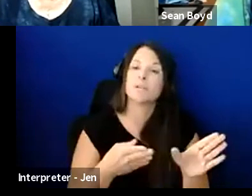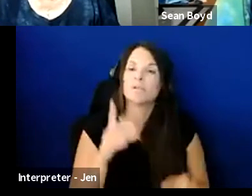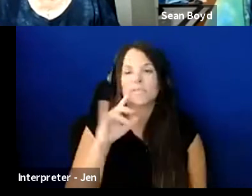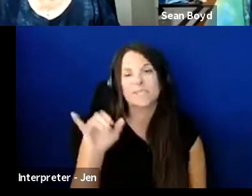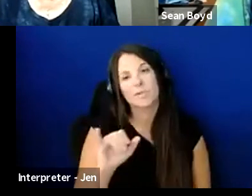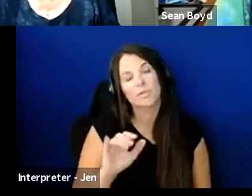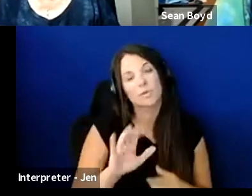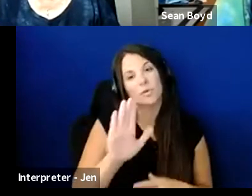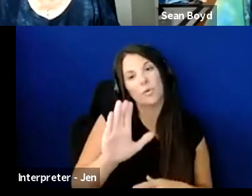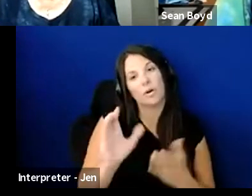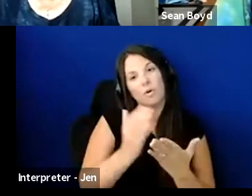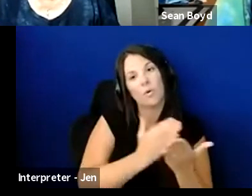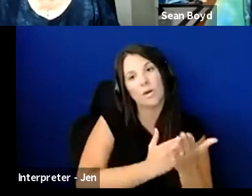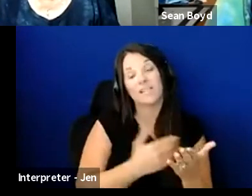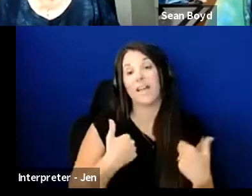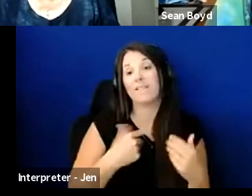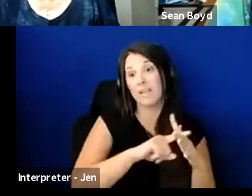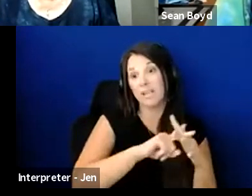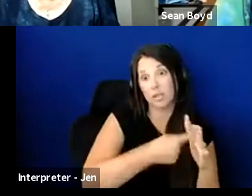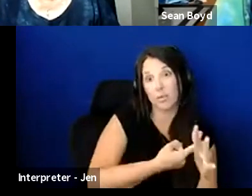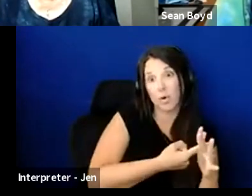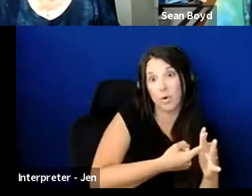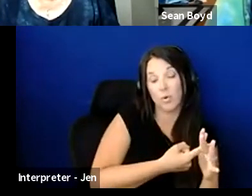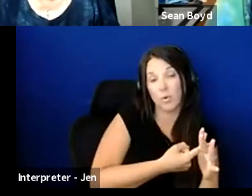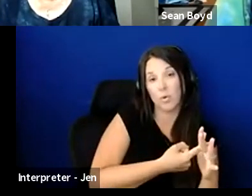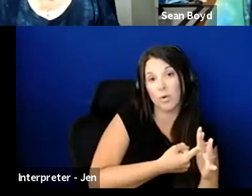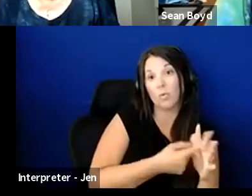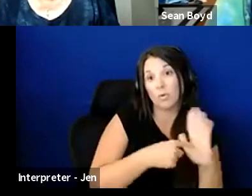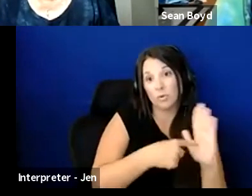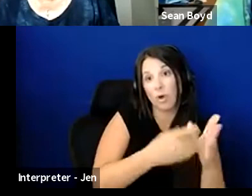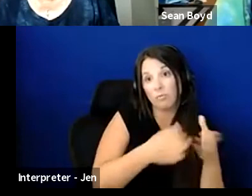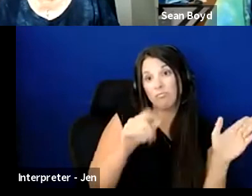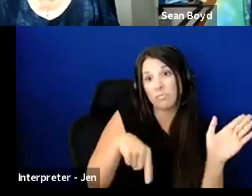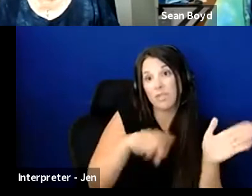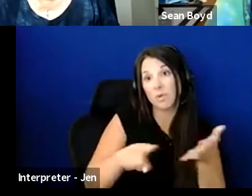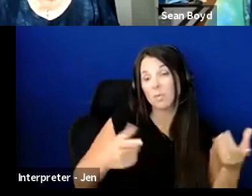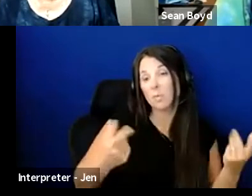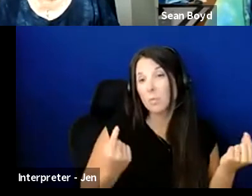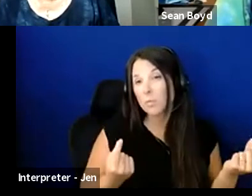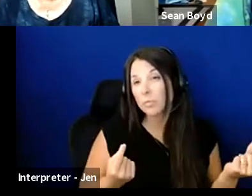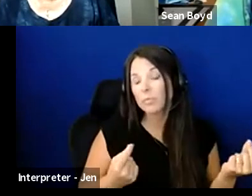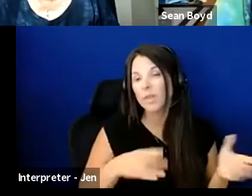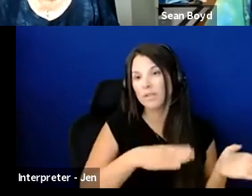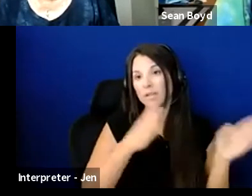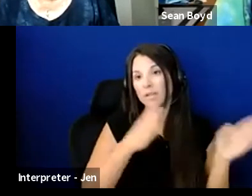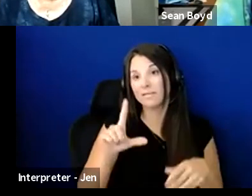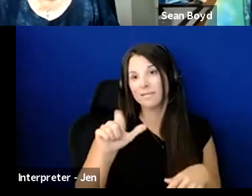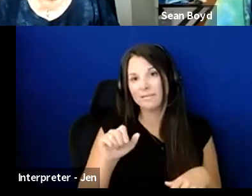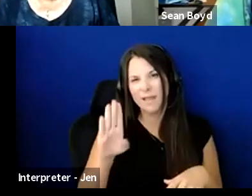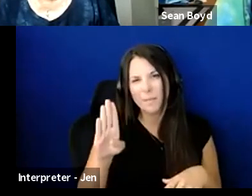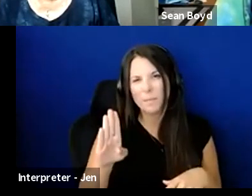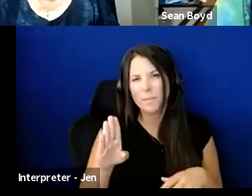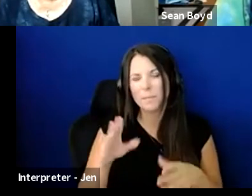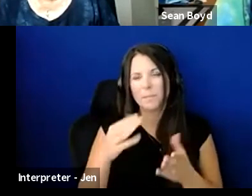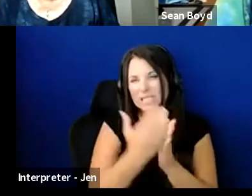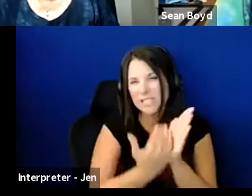every week, I have my introduction, which I show what they're going to accomplish that week. Lecture materials, lab materials, assignments due that week. So tab